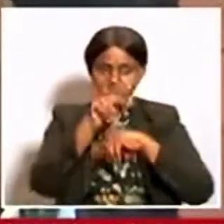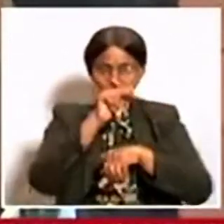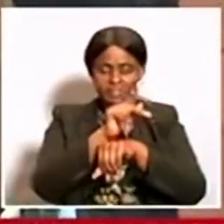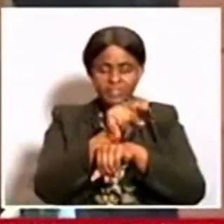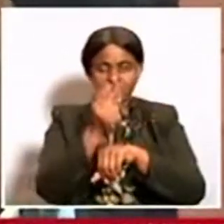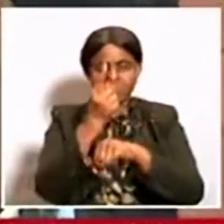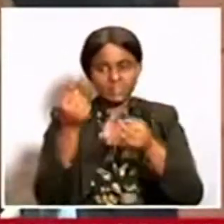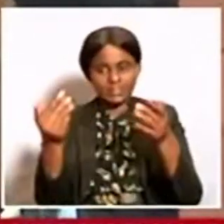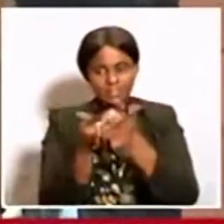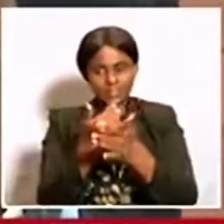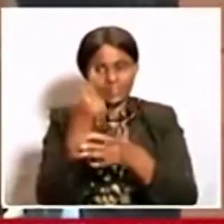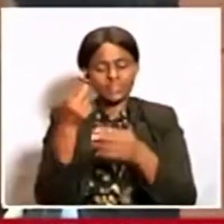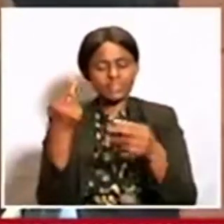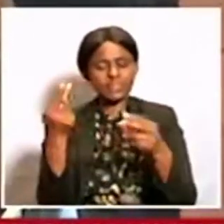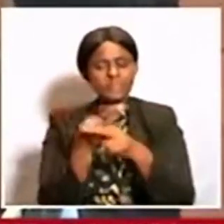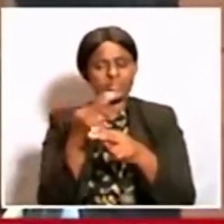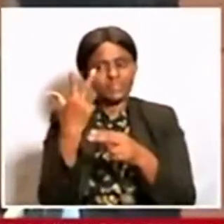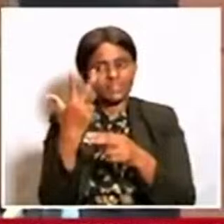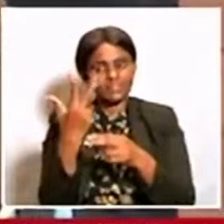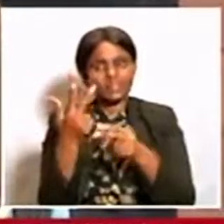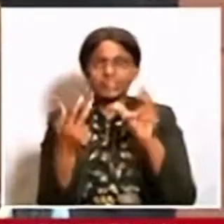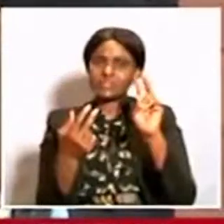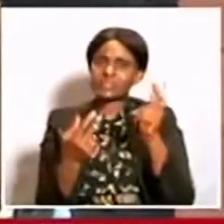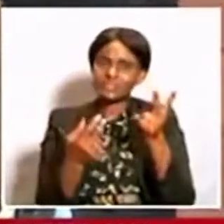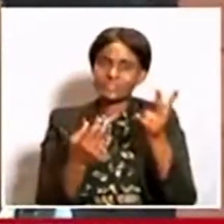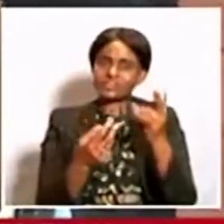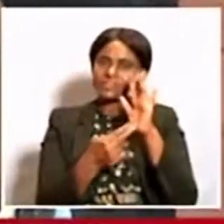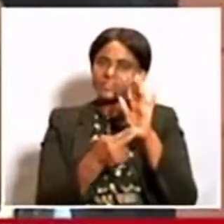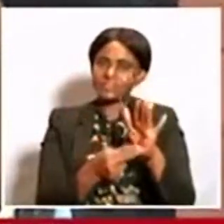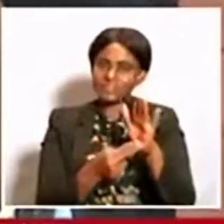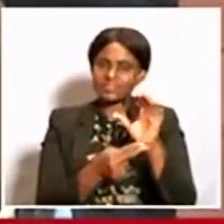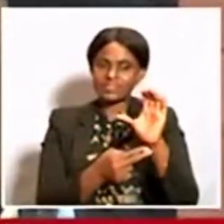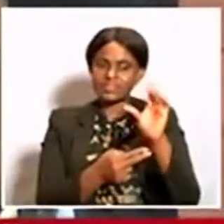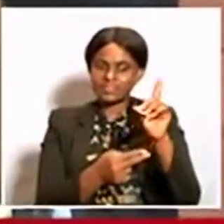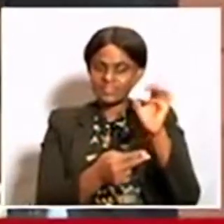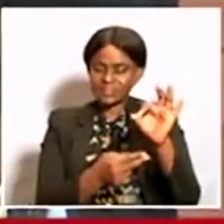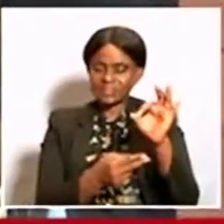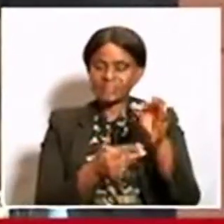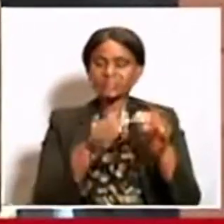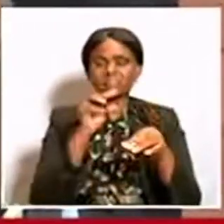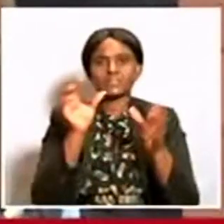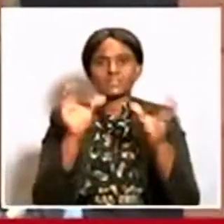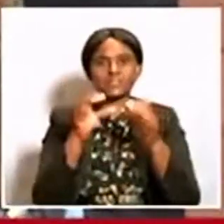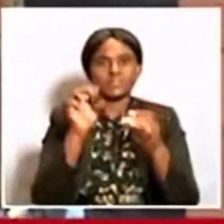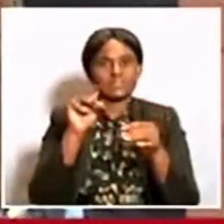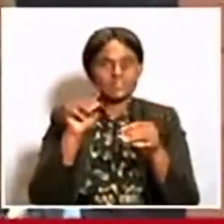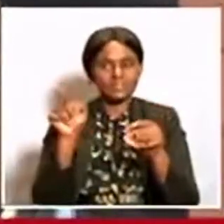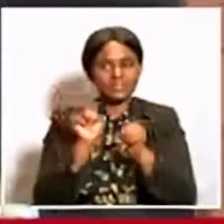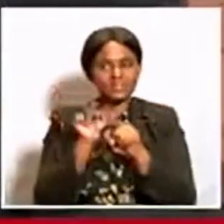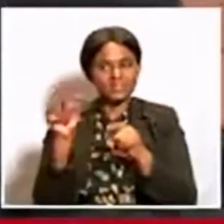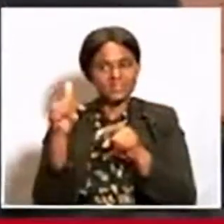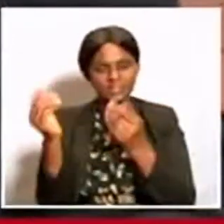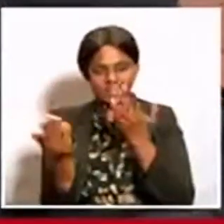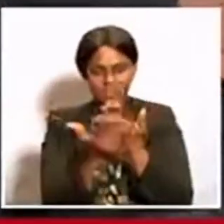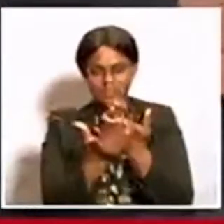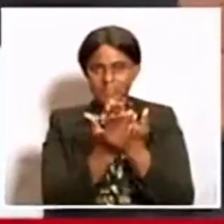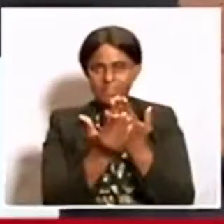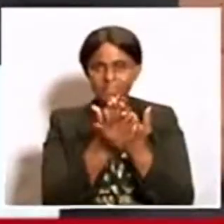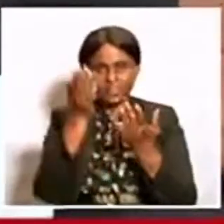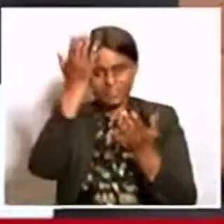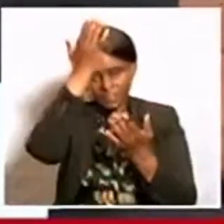by 3 classroom block. Appendix 2, which shows the CDF committee minutes. And we have attached these minutes